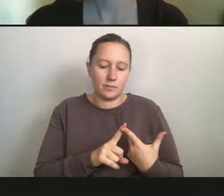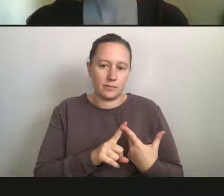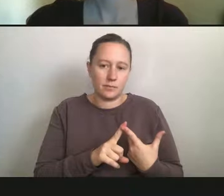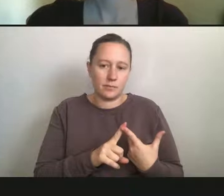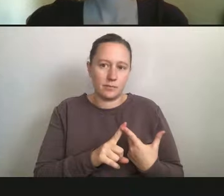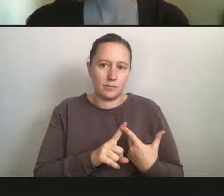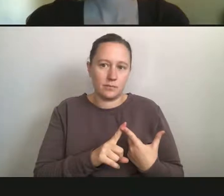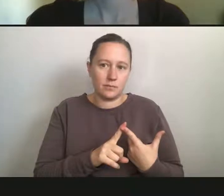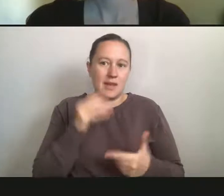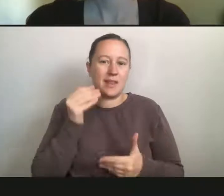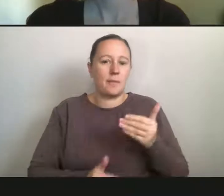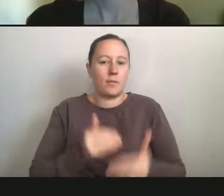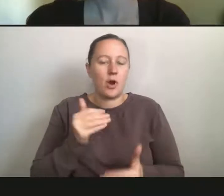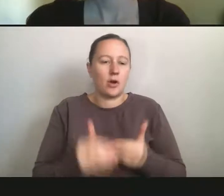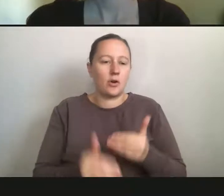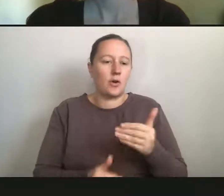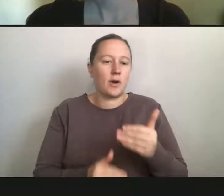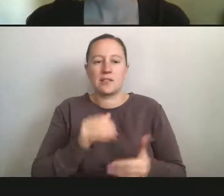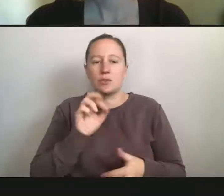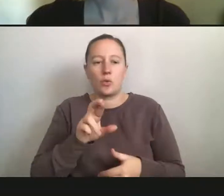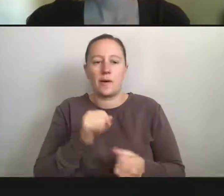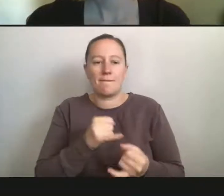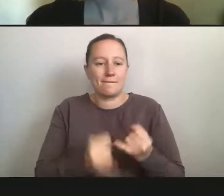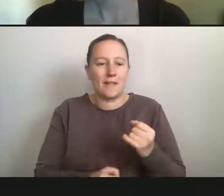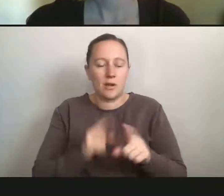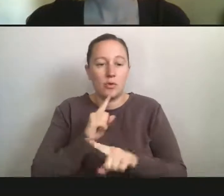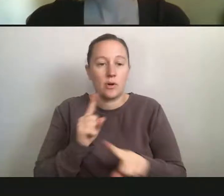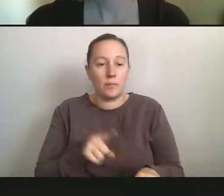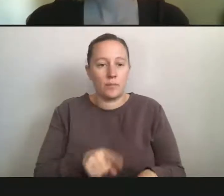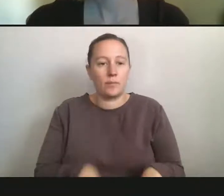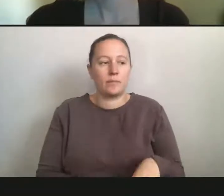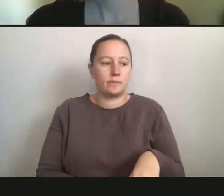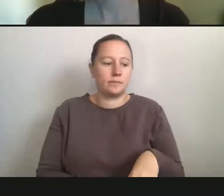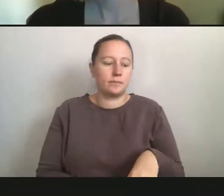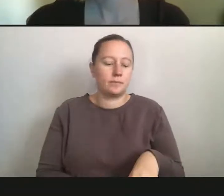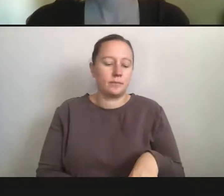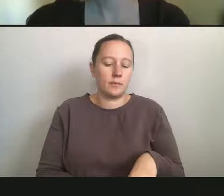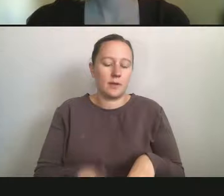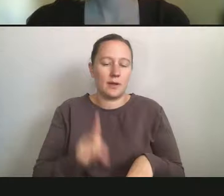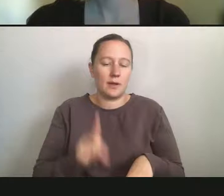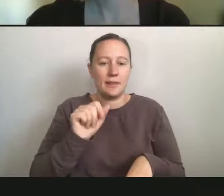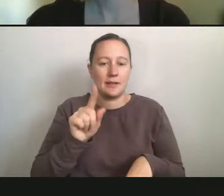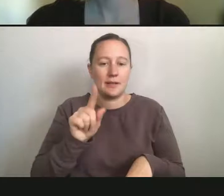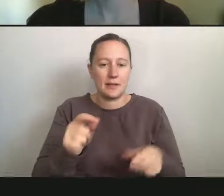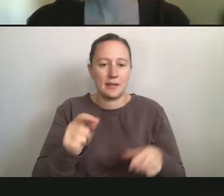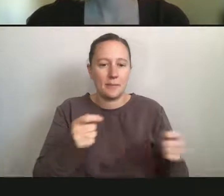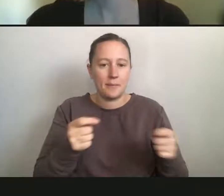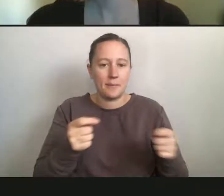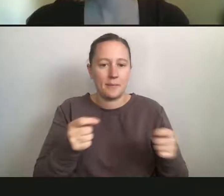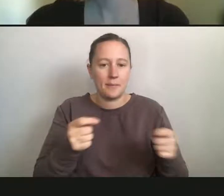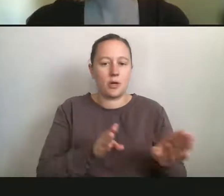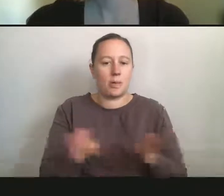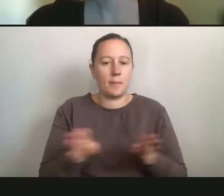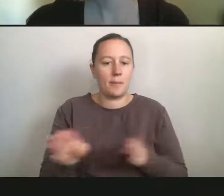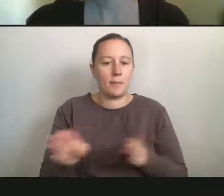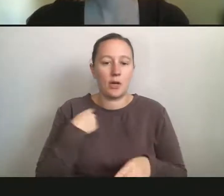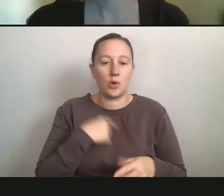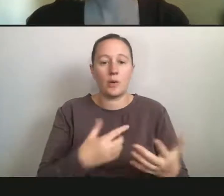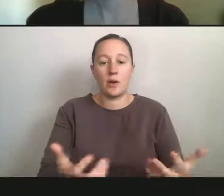in the progress or sort of final reports. So, in the data management and sharing plan, we are asking people to